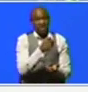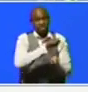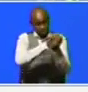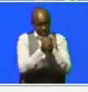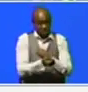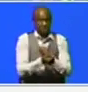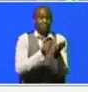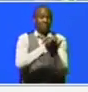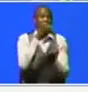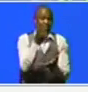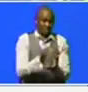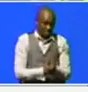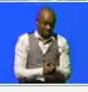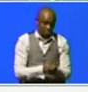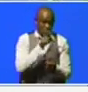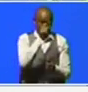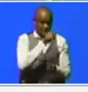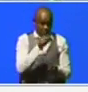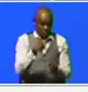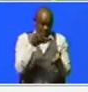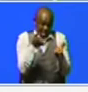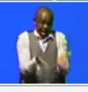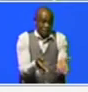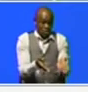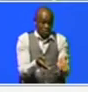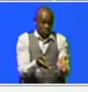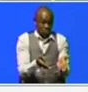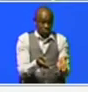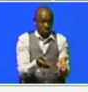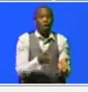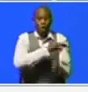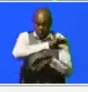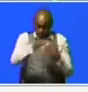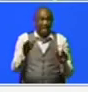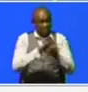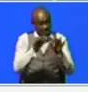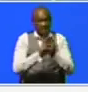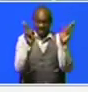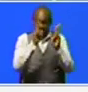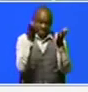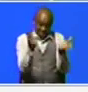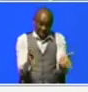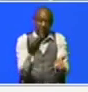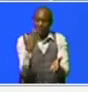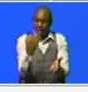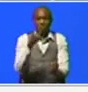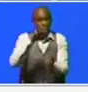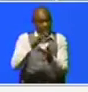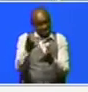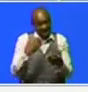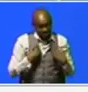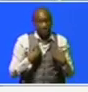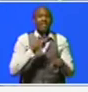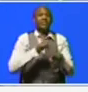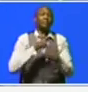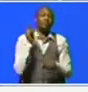of the ballot printing. And therefore, as at now, we have all the materials, the ballot paper are with us, and come tomorrow